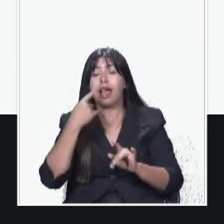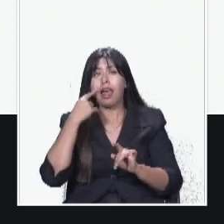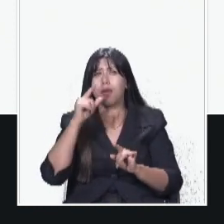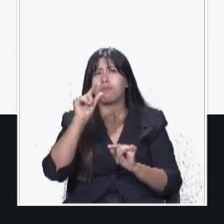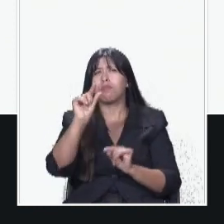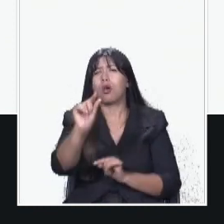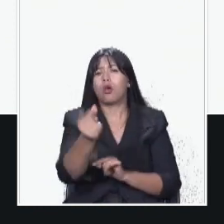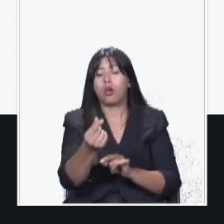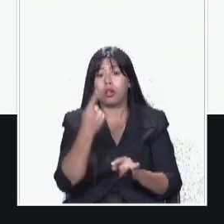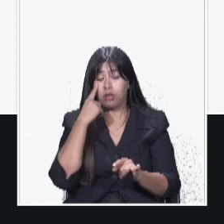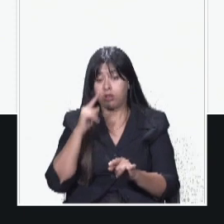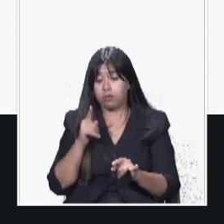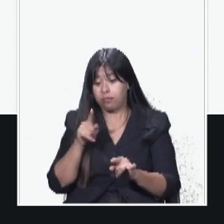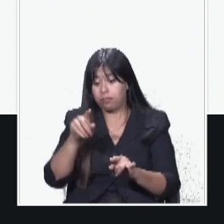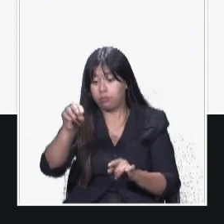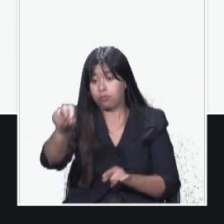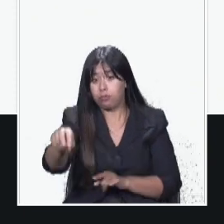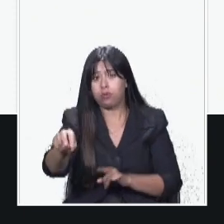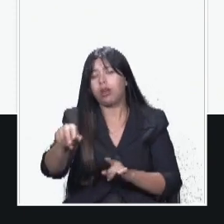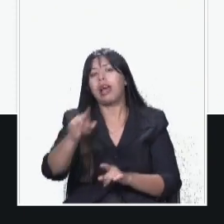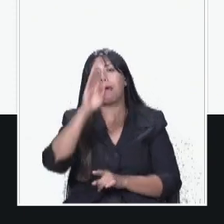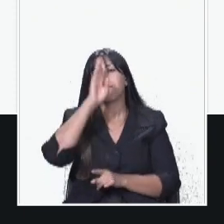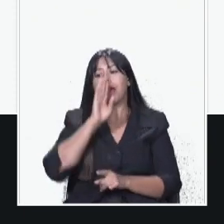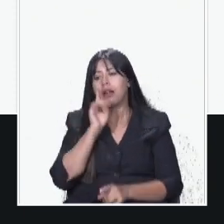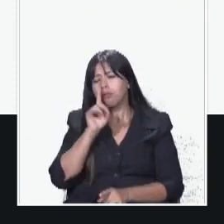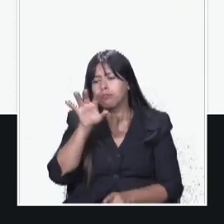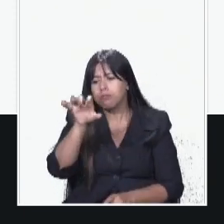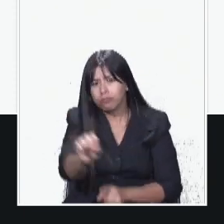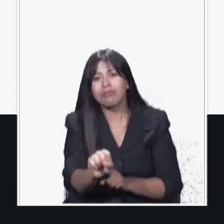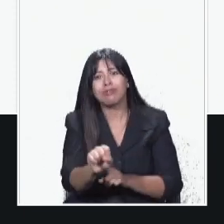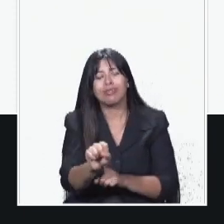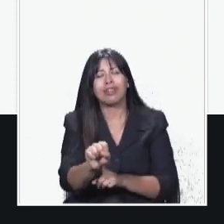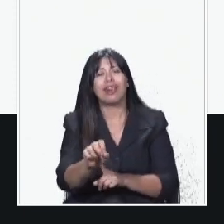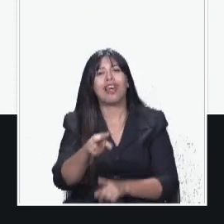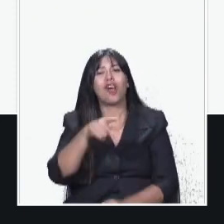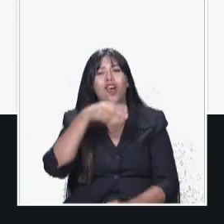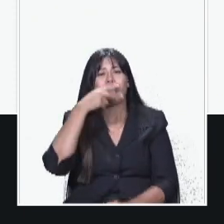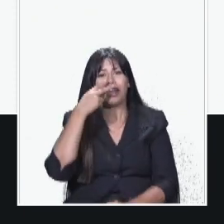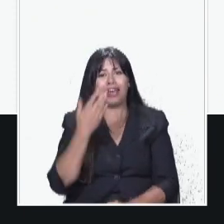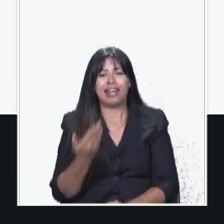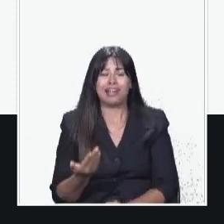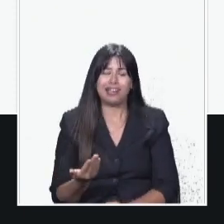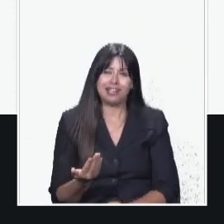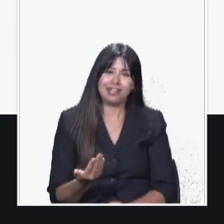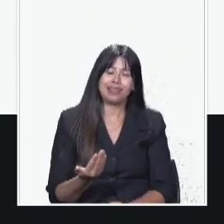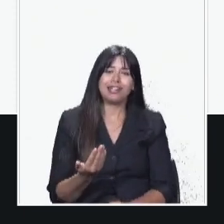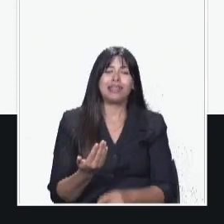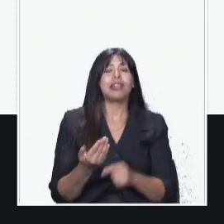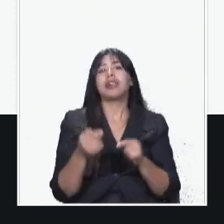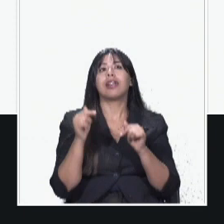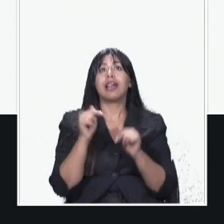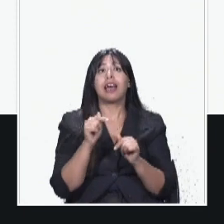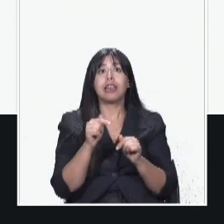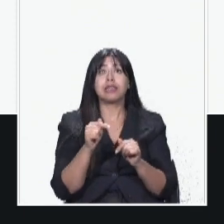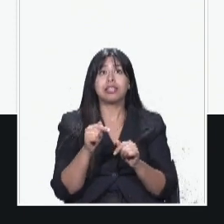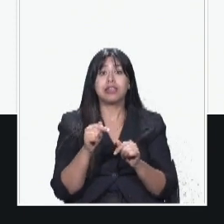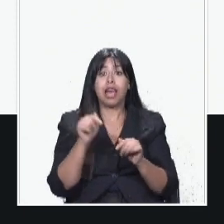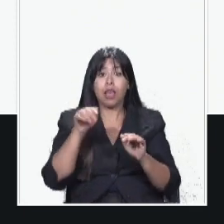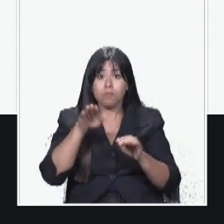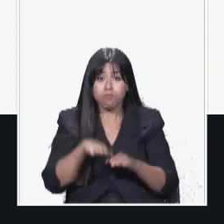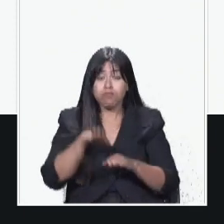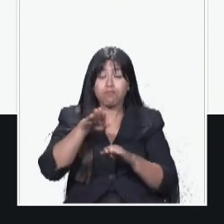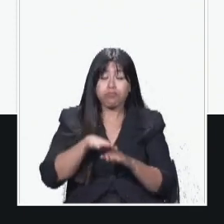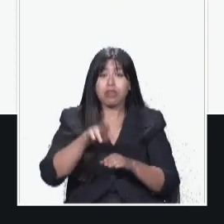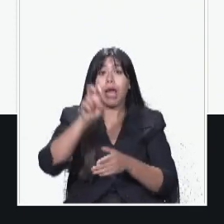it. So every time the dog makes like that, this robot dog or this cyborg dog does this, it's sending